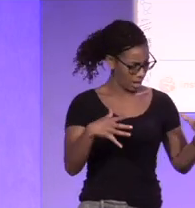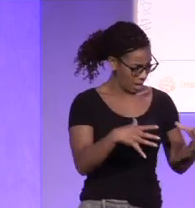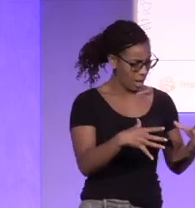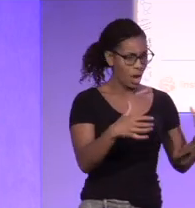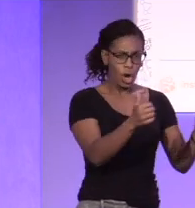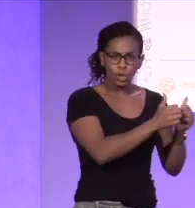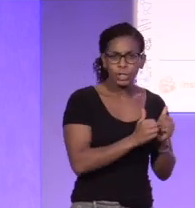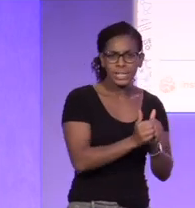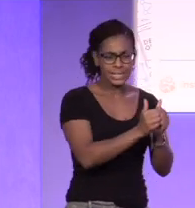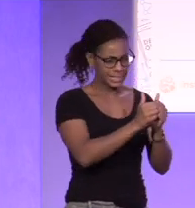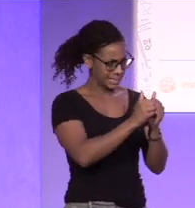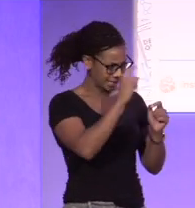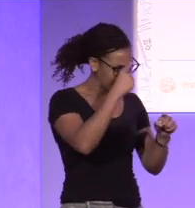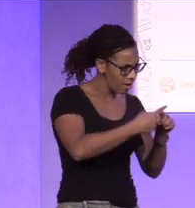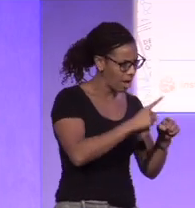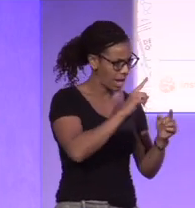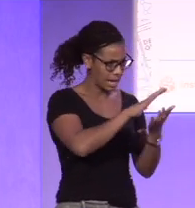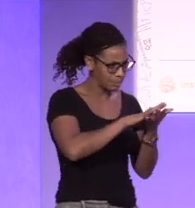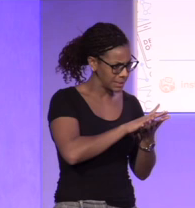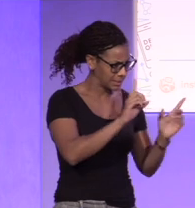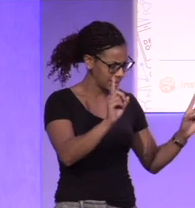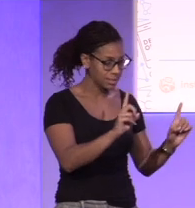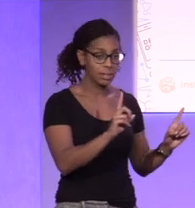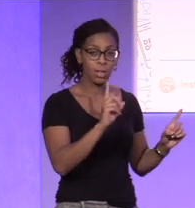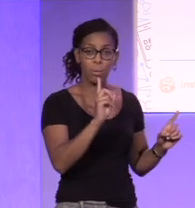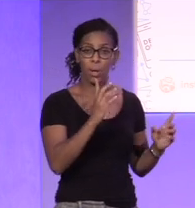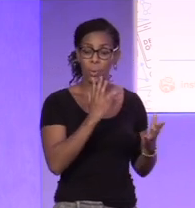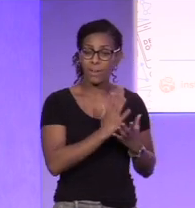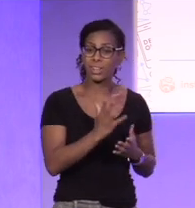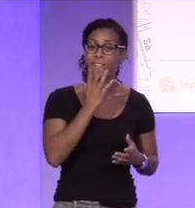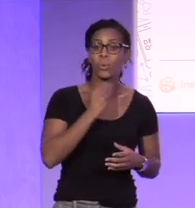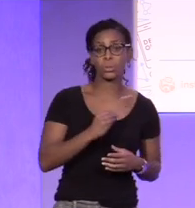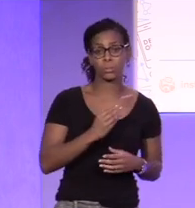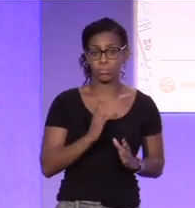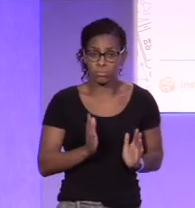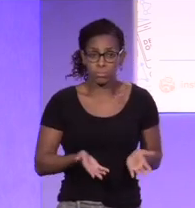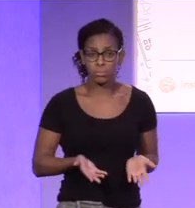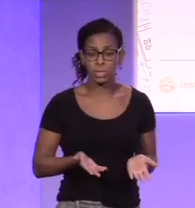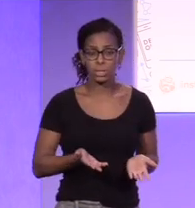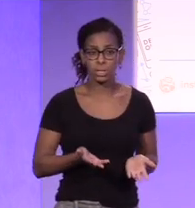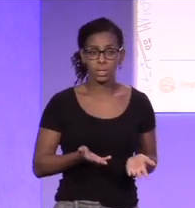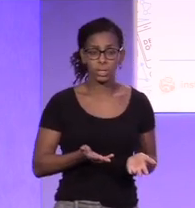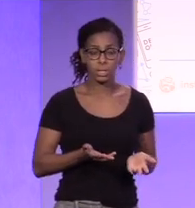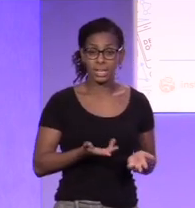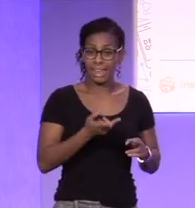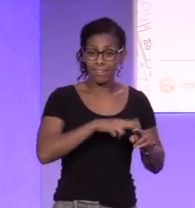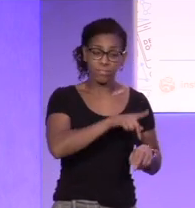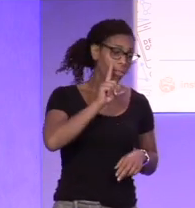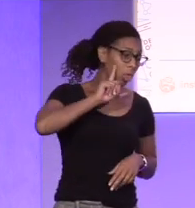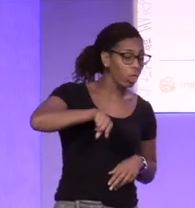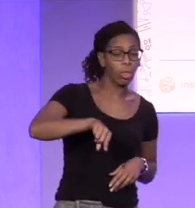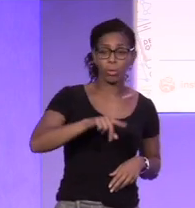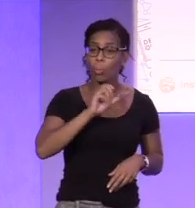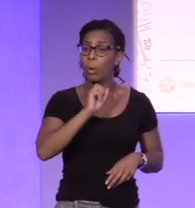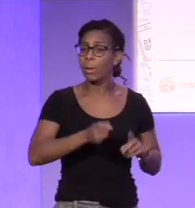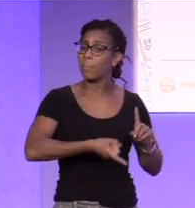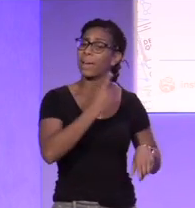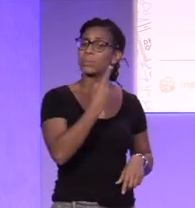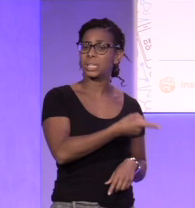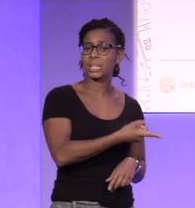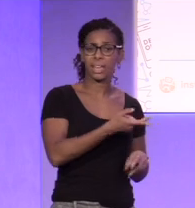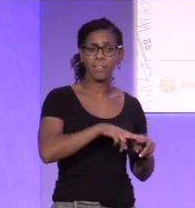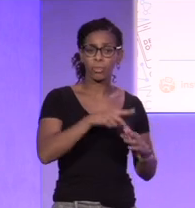team, but it's about enforcing them. And in our case, there's going to be a penalty if you break some of these